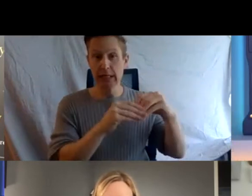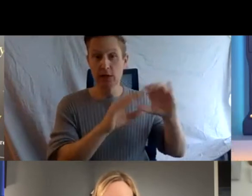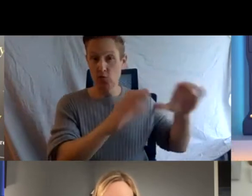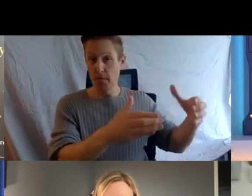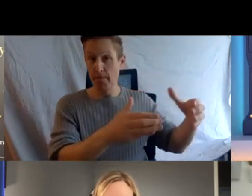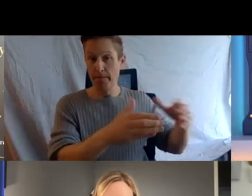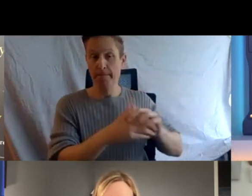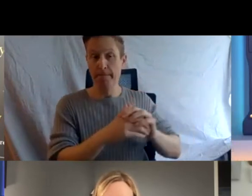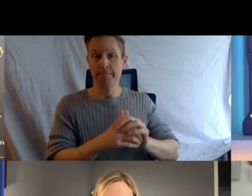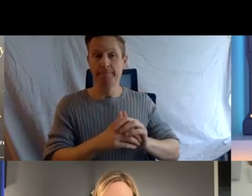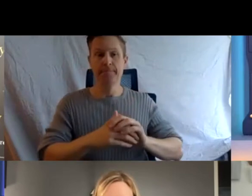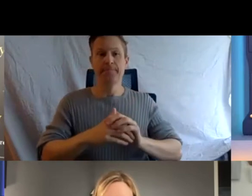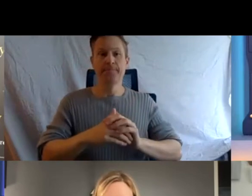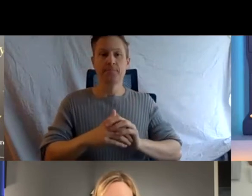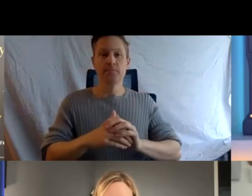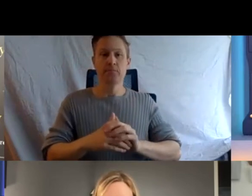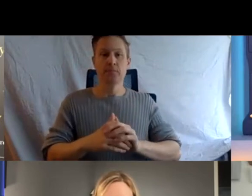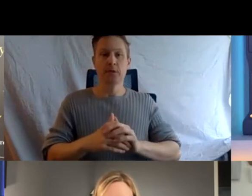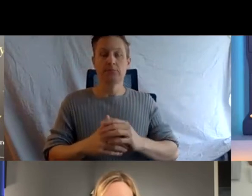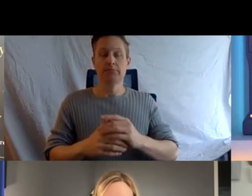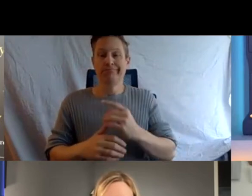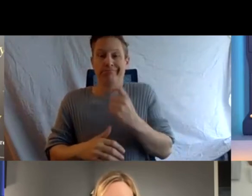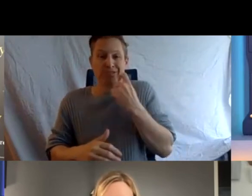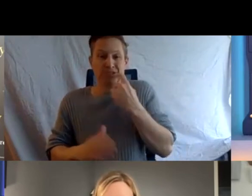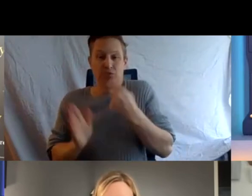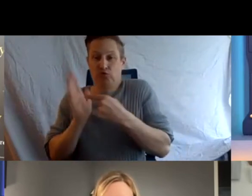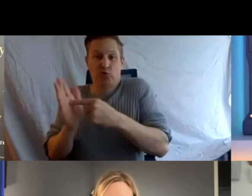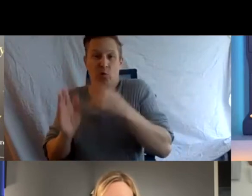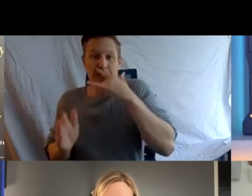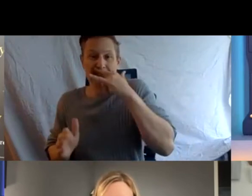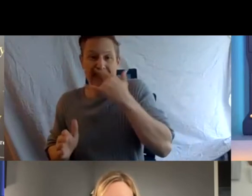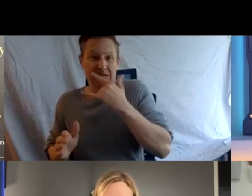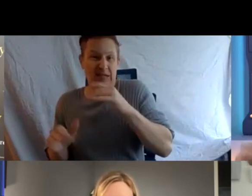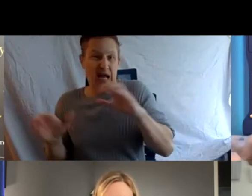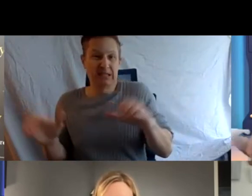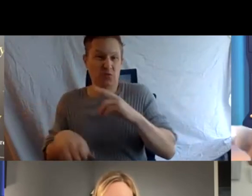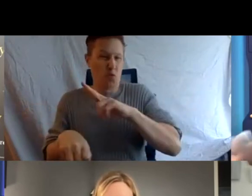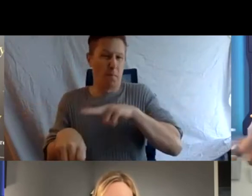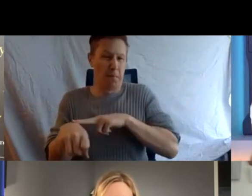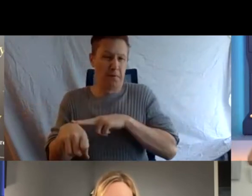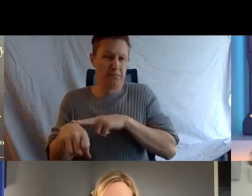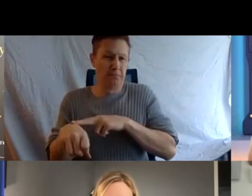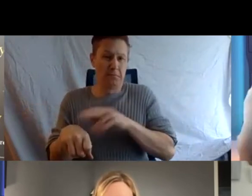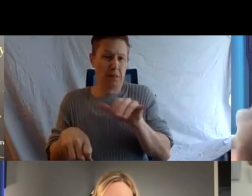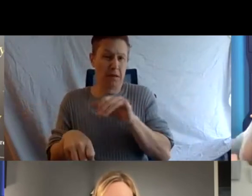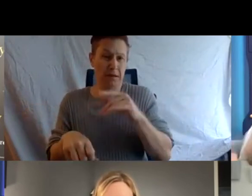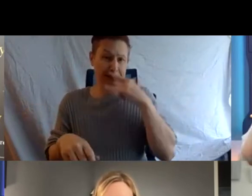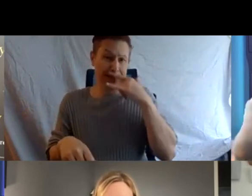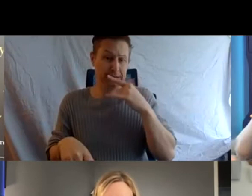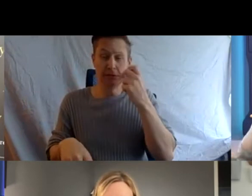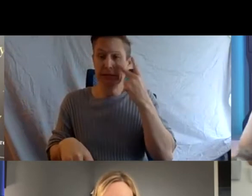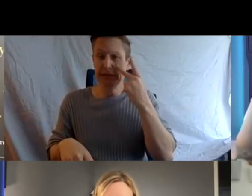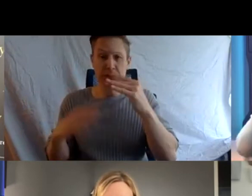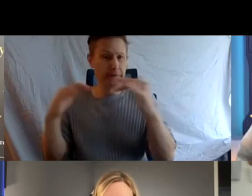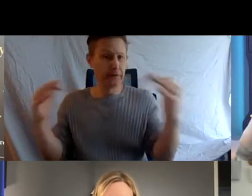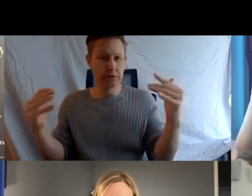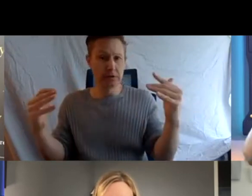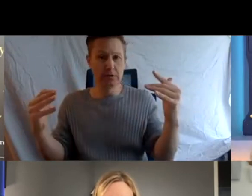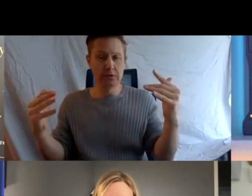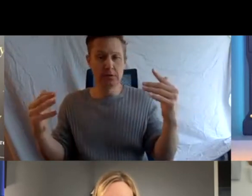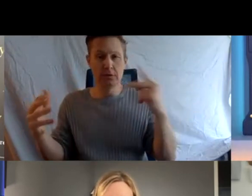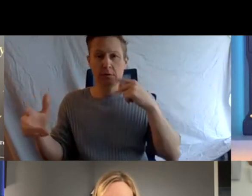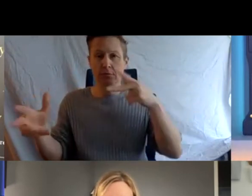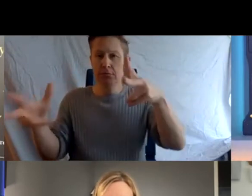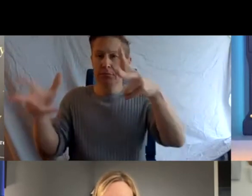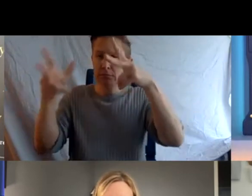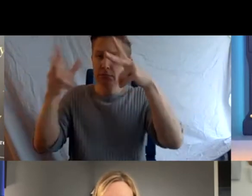So I think if you just show kids being kids and they see the diversity, I just think they soak it in. The